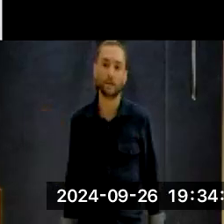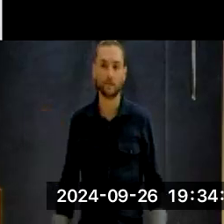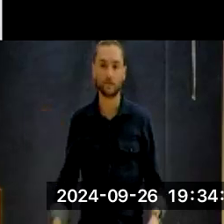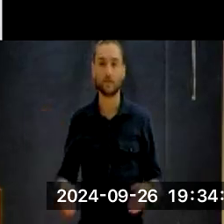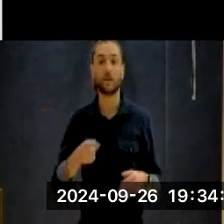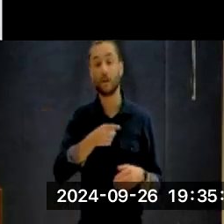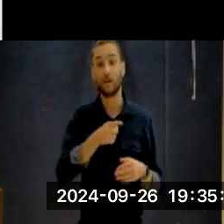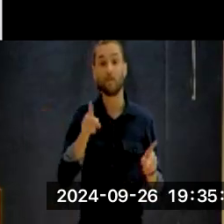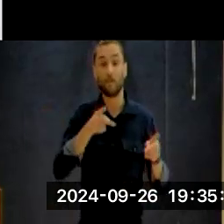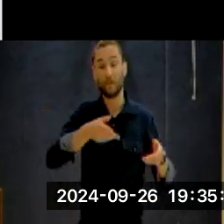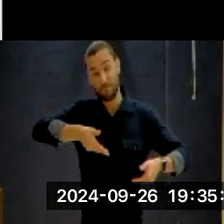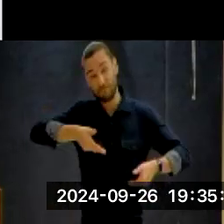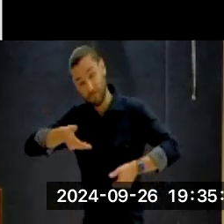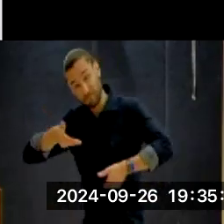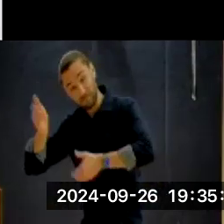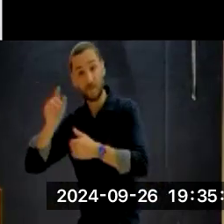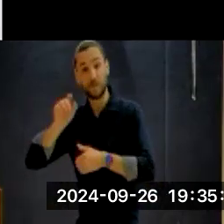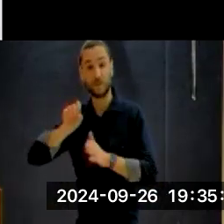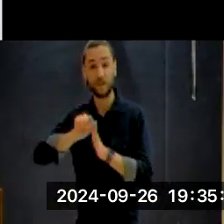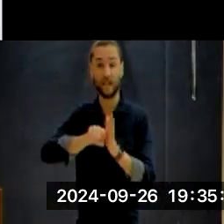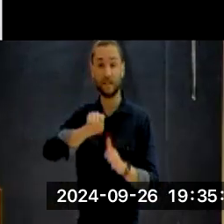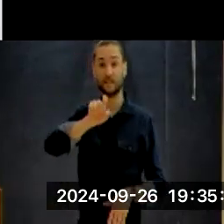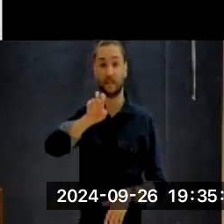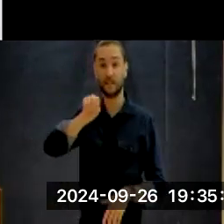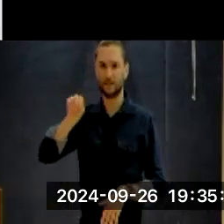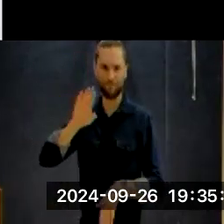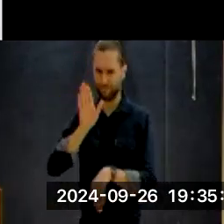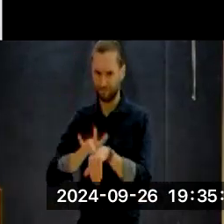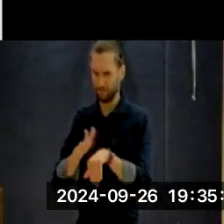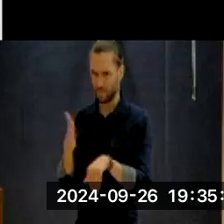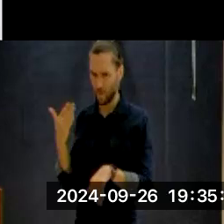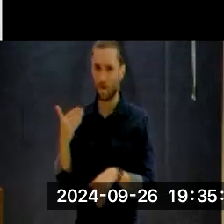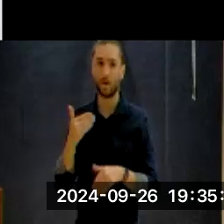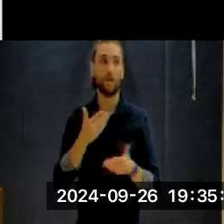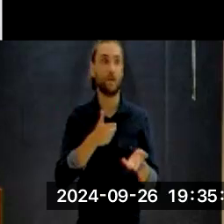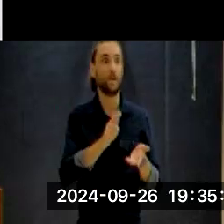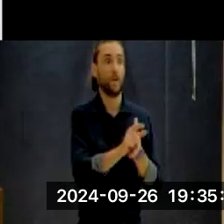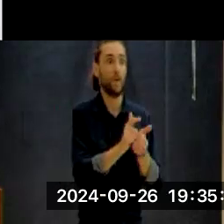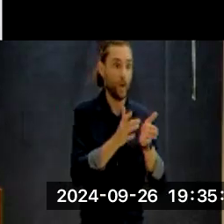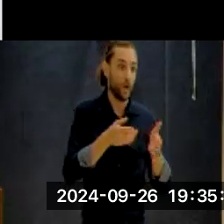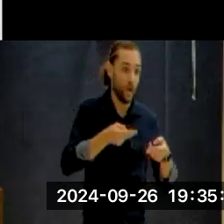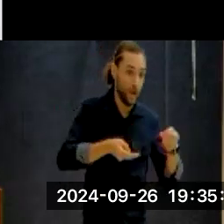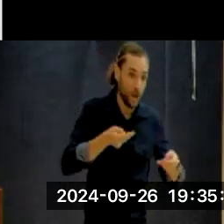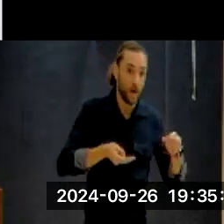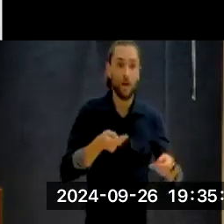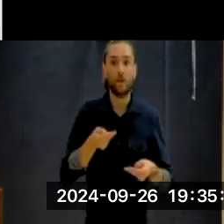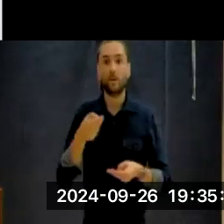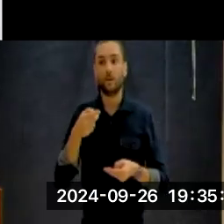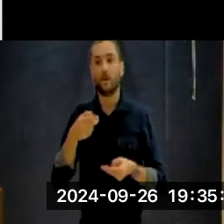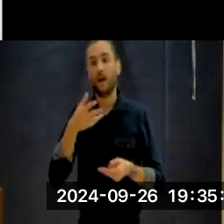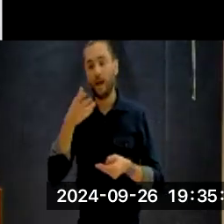to Tennessee, where he had never been. After the lawyers and the fiduciary, who